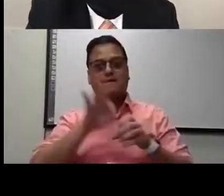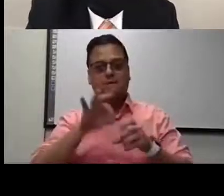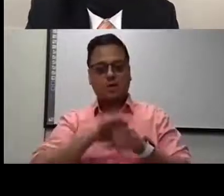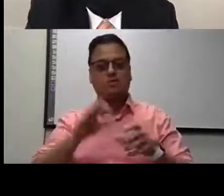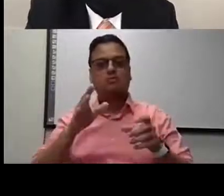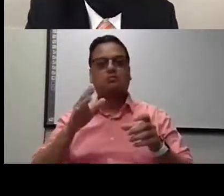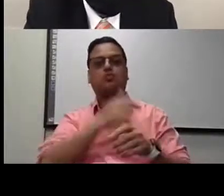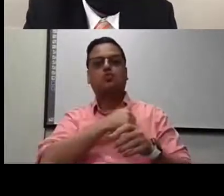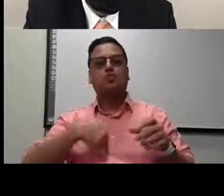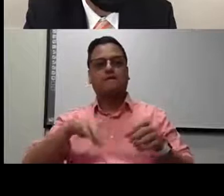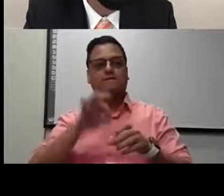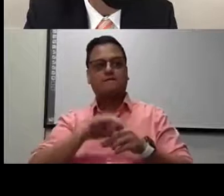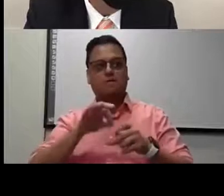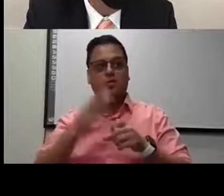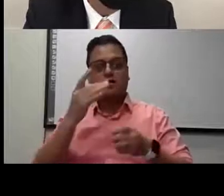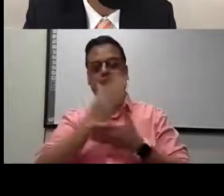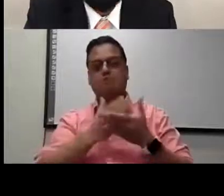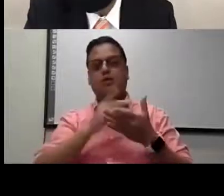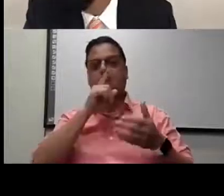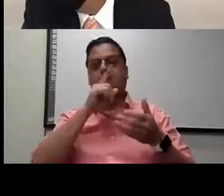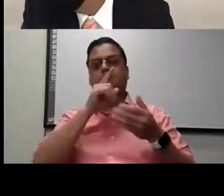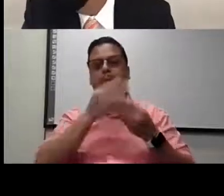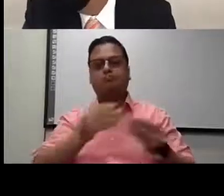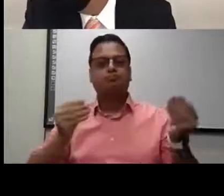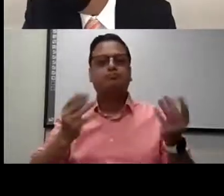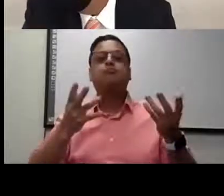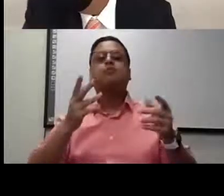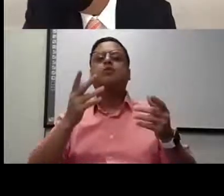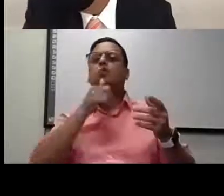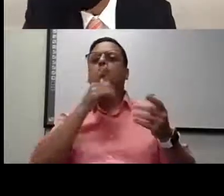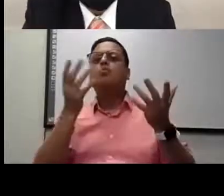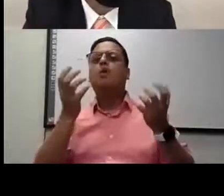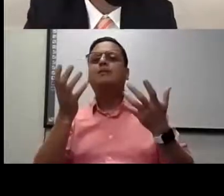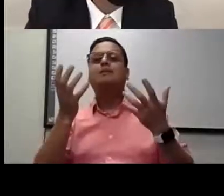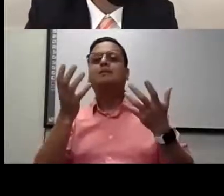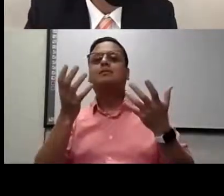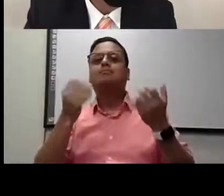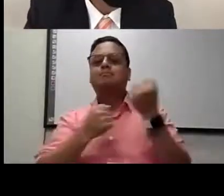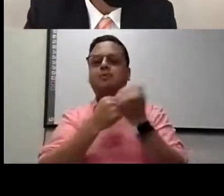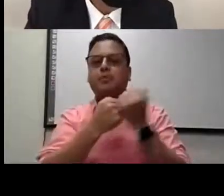We will vote on it because it's part of the resolution, but does anyone want to make a motion?